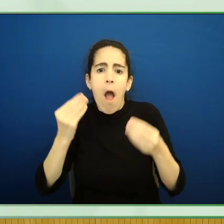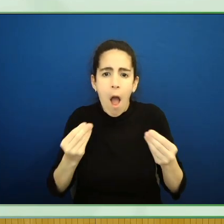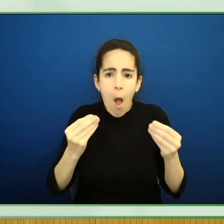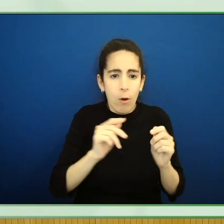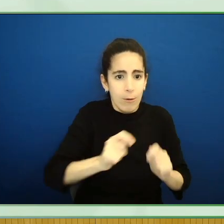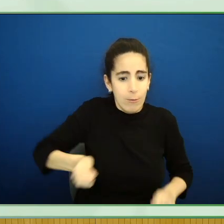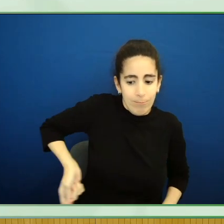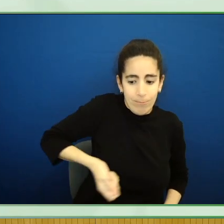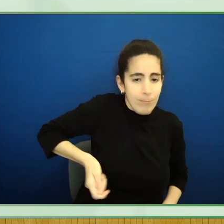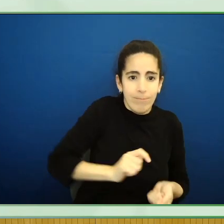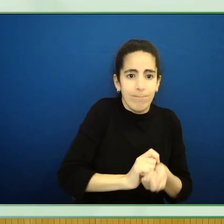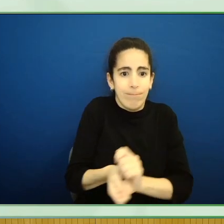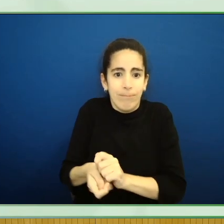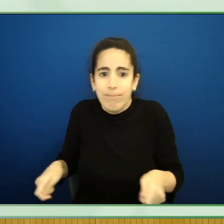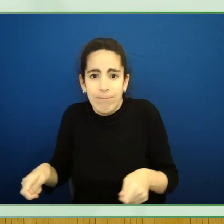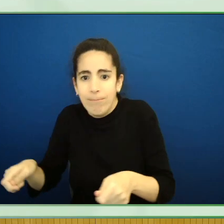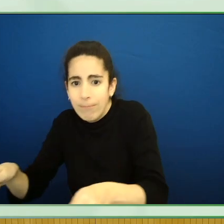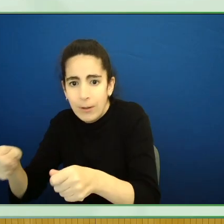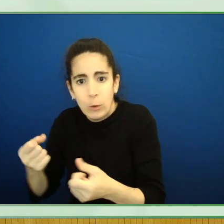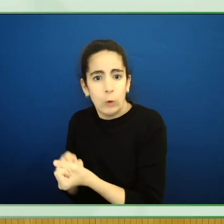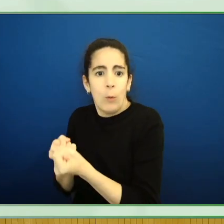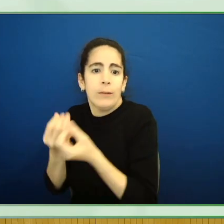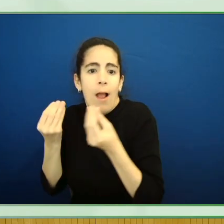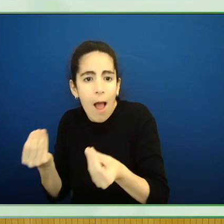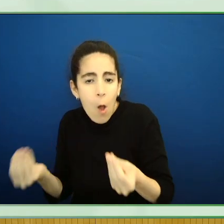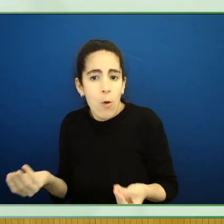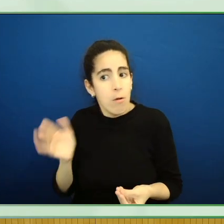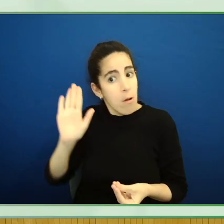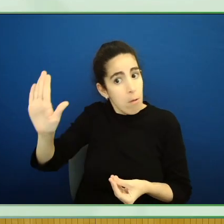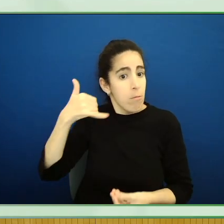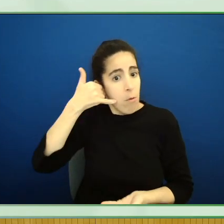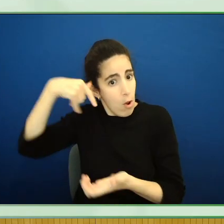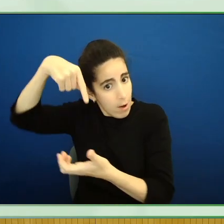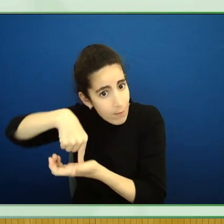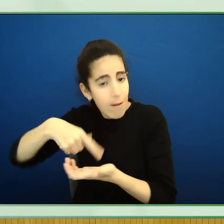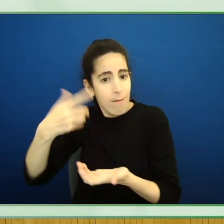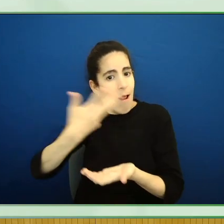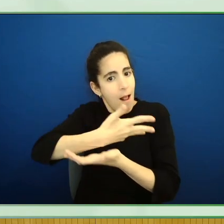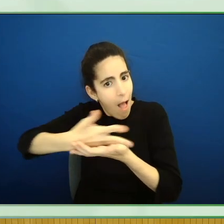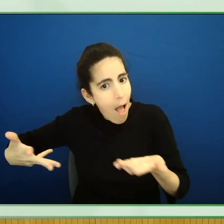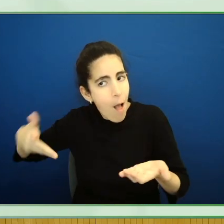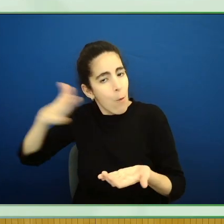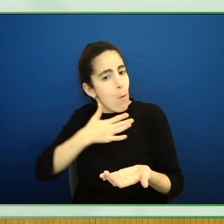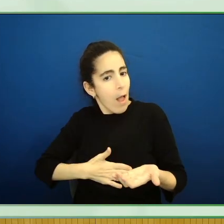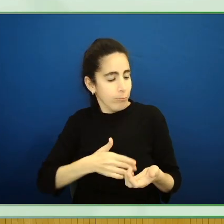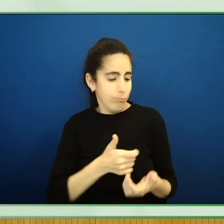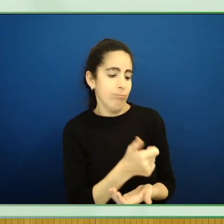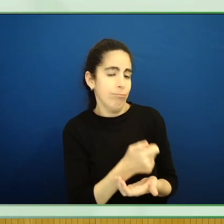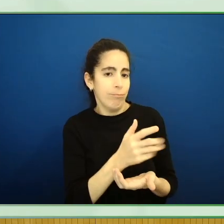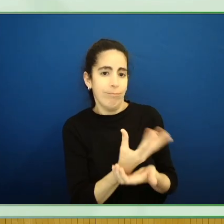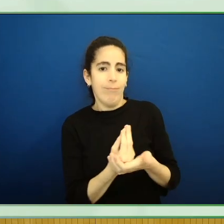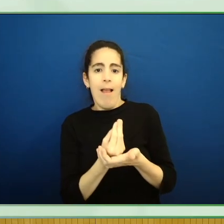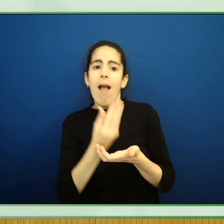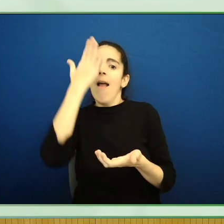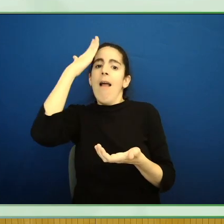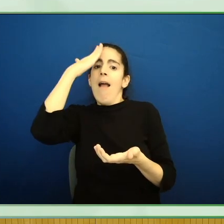So another thing that we can do is promote the products through OPDs. So help them to be involved in the business